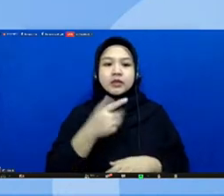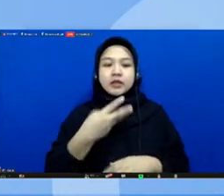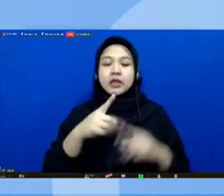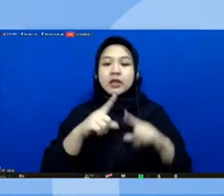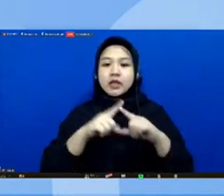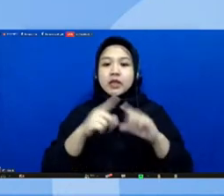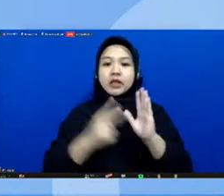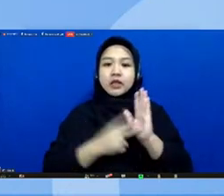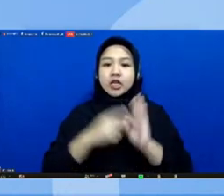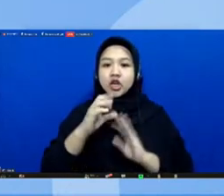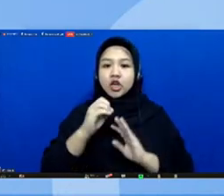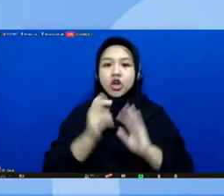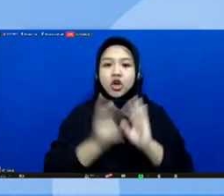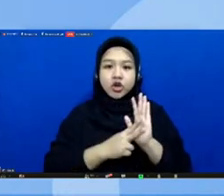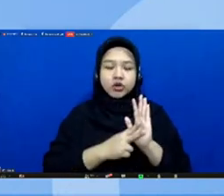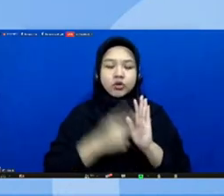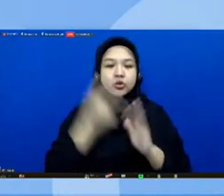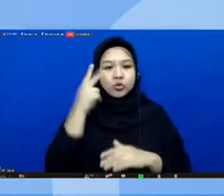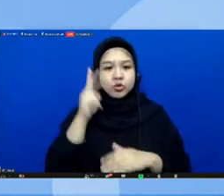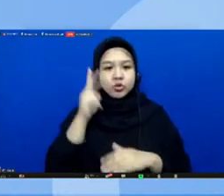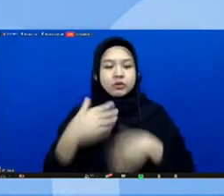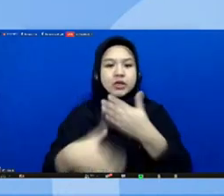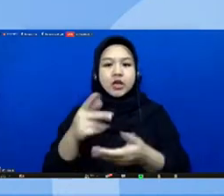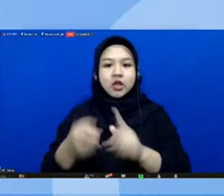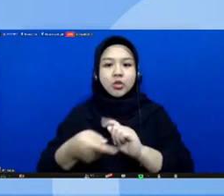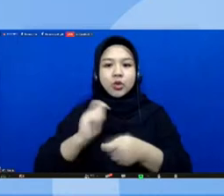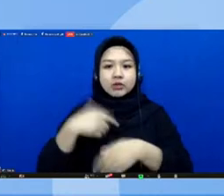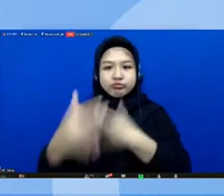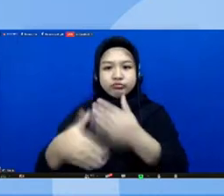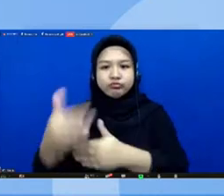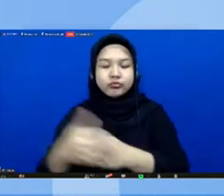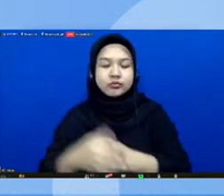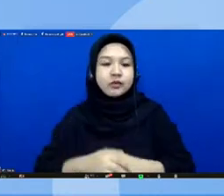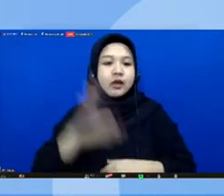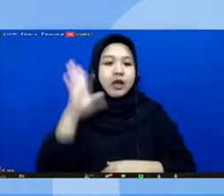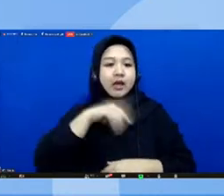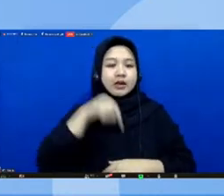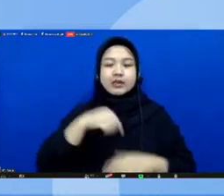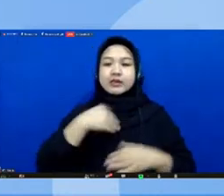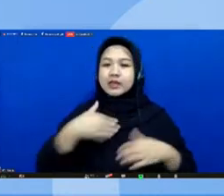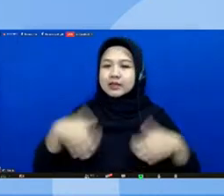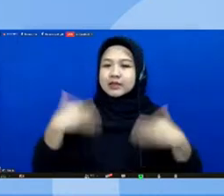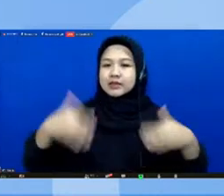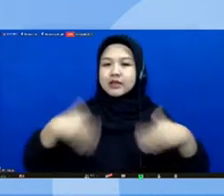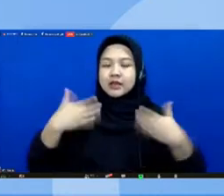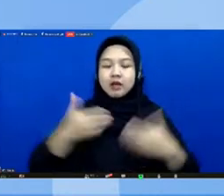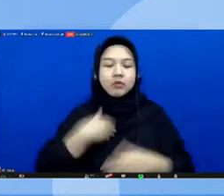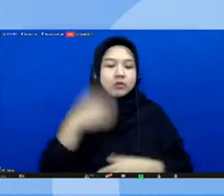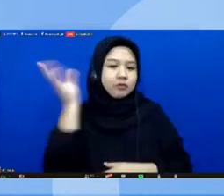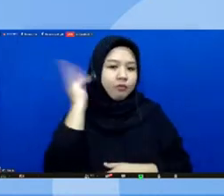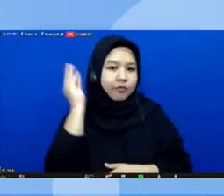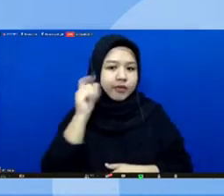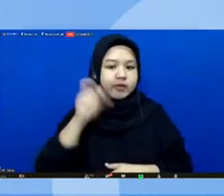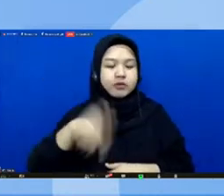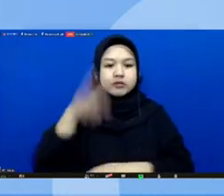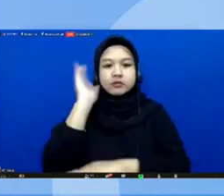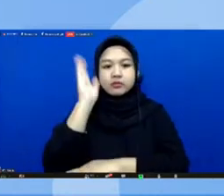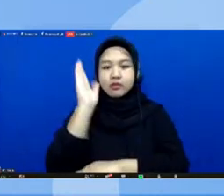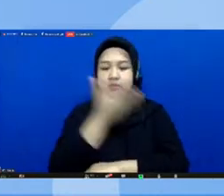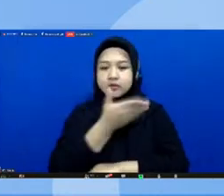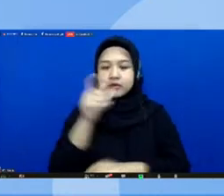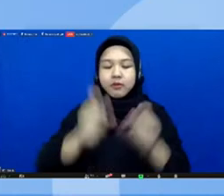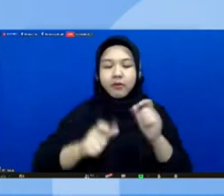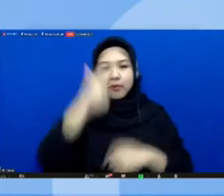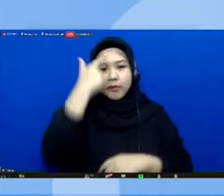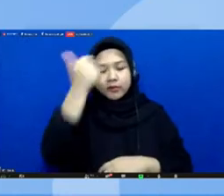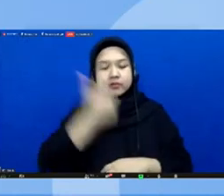shortly. And so today, I'm very excited to hear from experts and speakers who will share information on how Indonesia can overcome